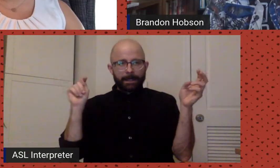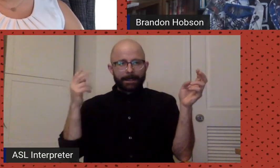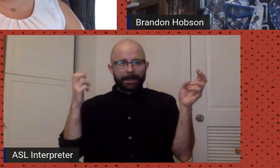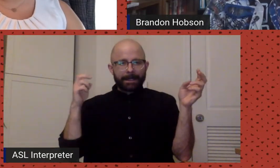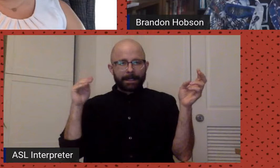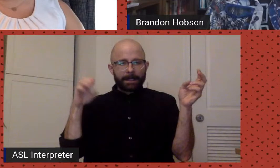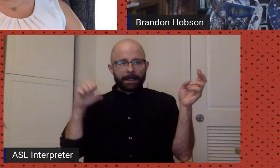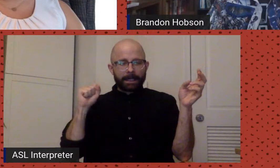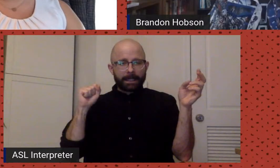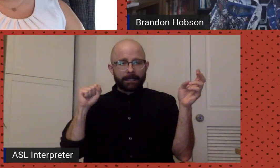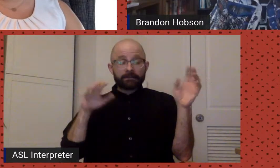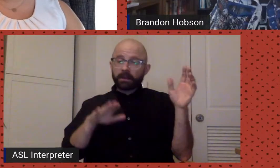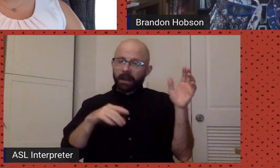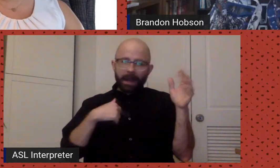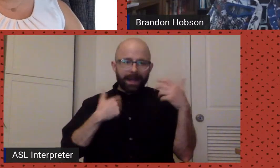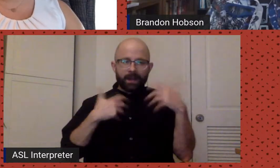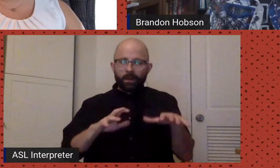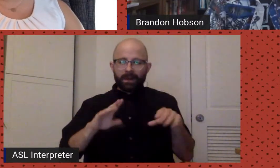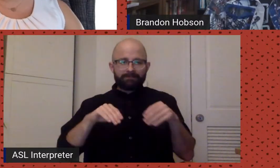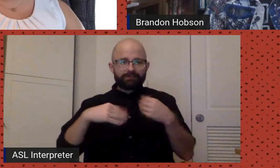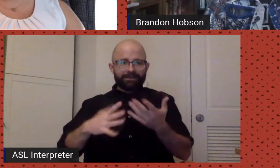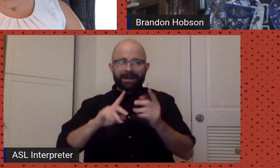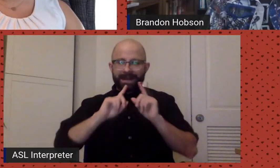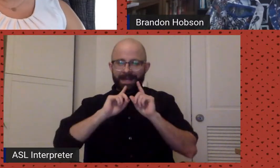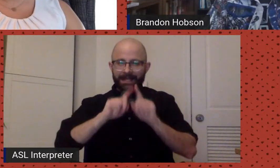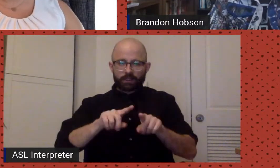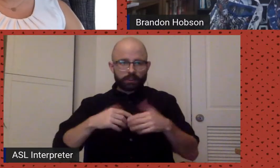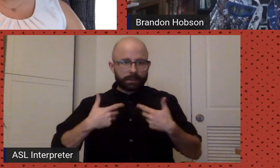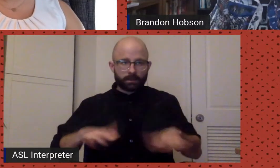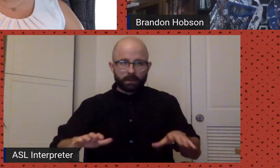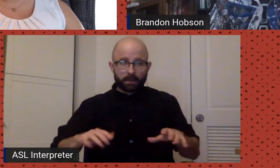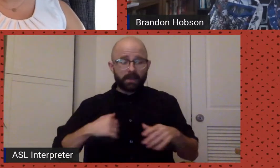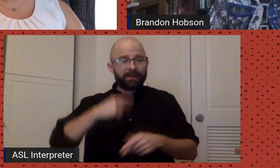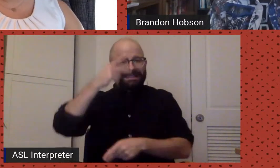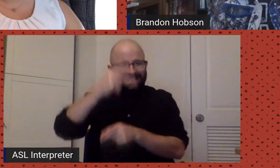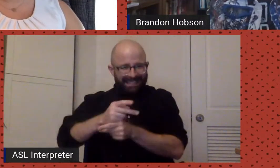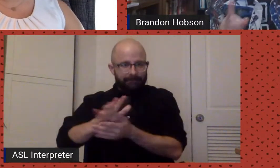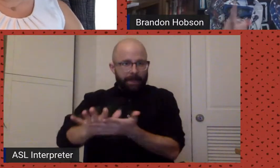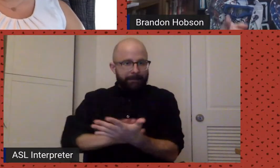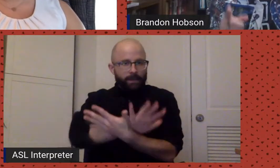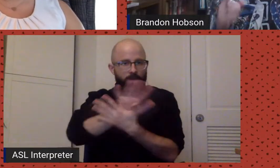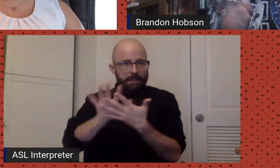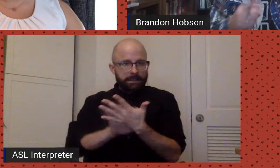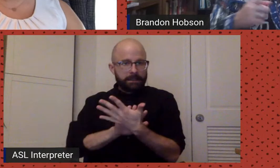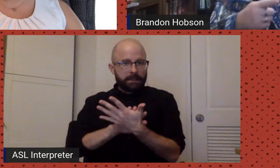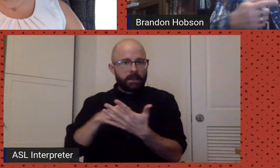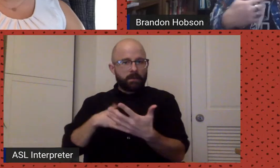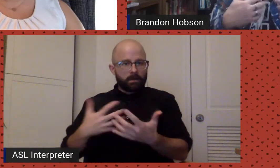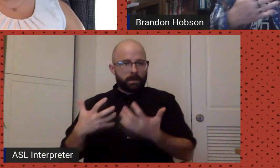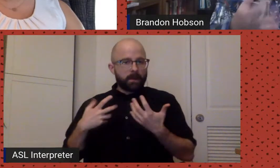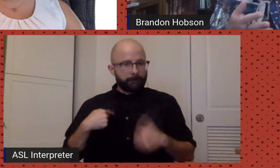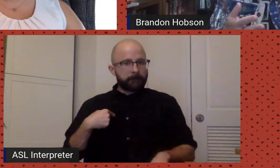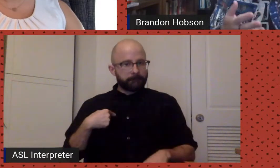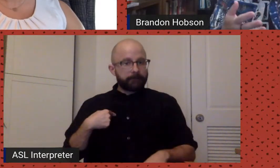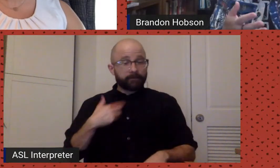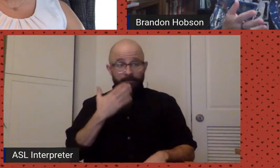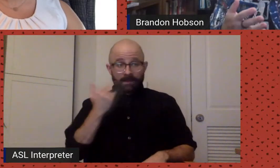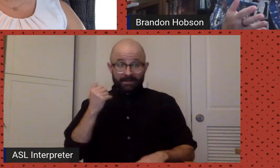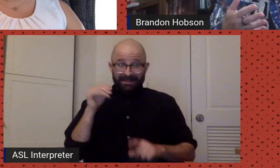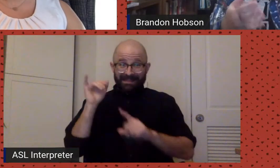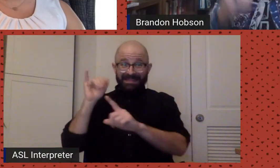I didn't want to provide answers, and I wanted to remain ambiguous because that's what happens with